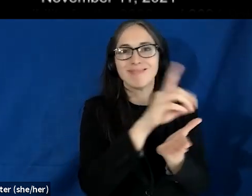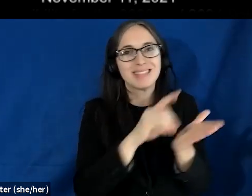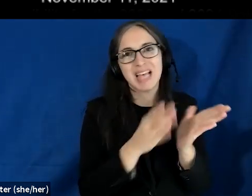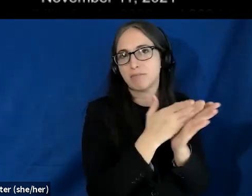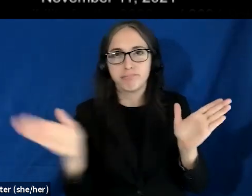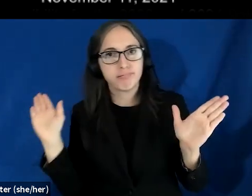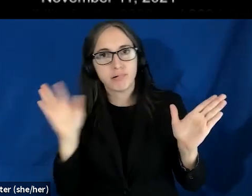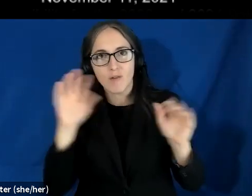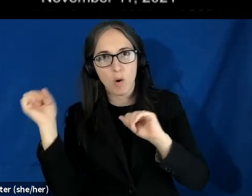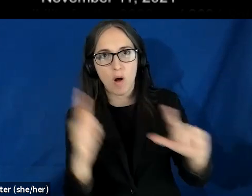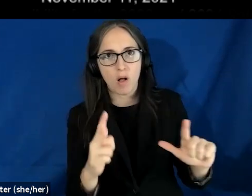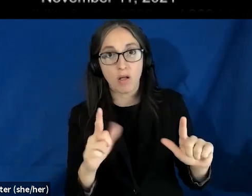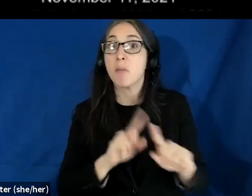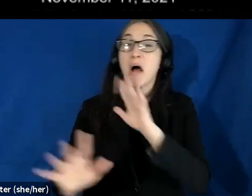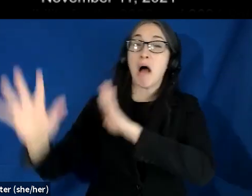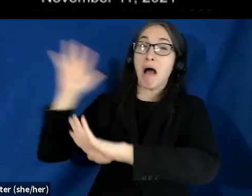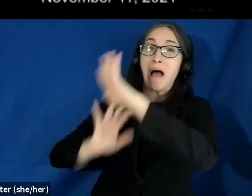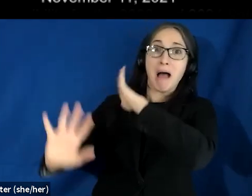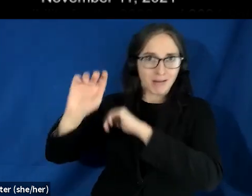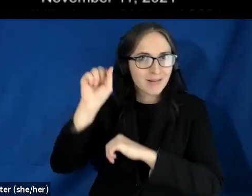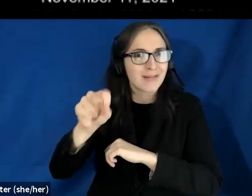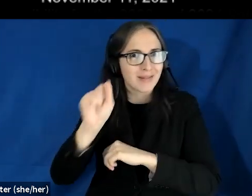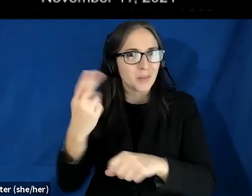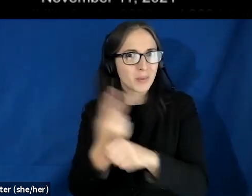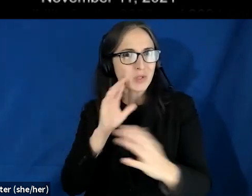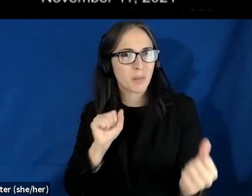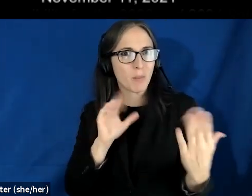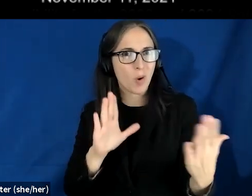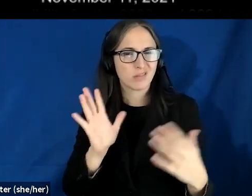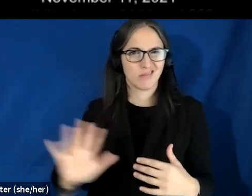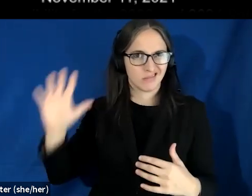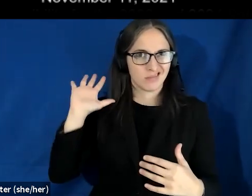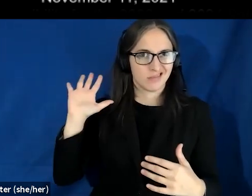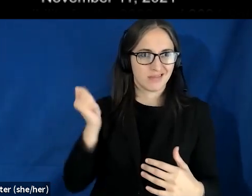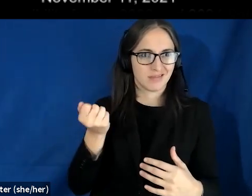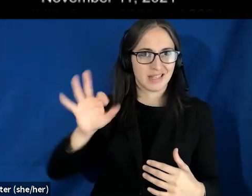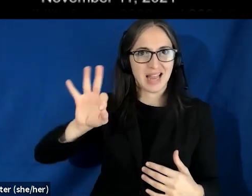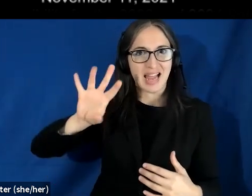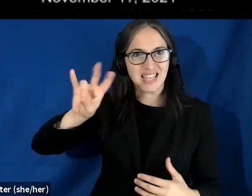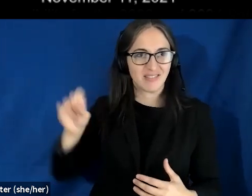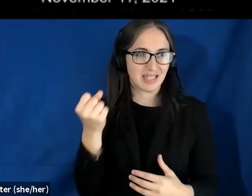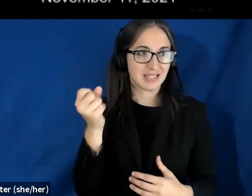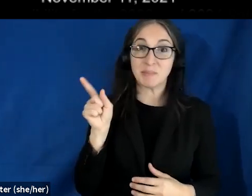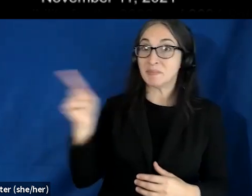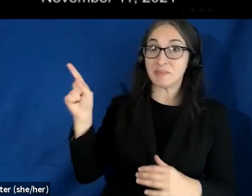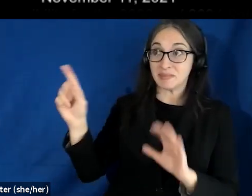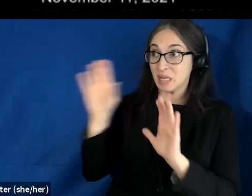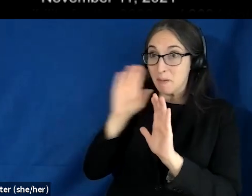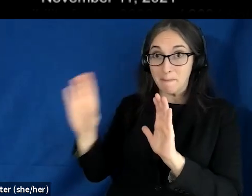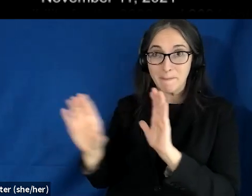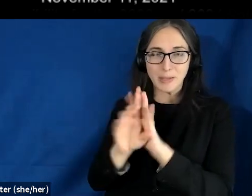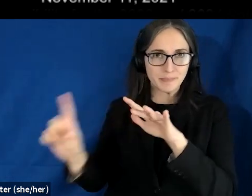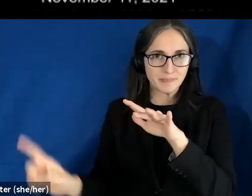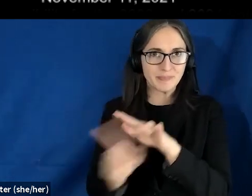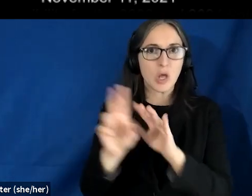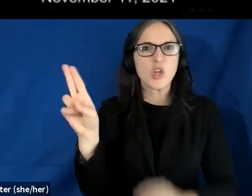we actually did this way back in the 70s. What I have on the screen right now is a picture that appeared in the UW Daily. That's